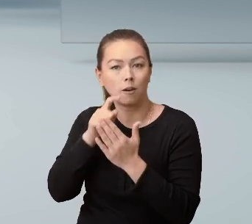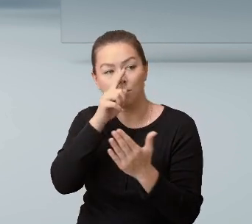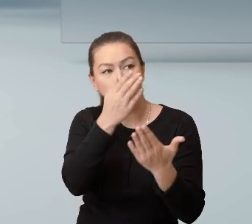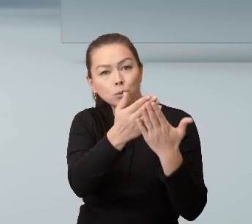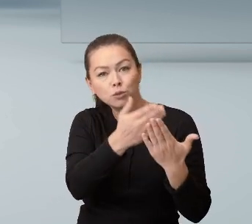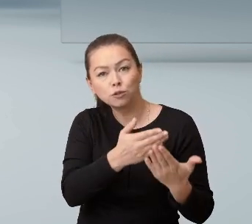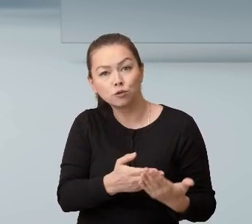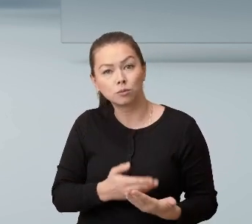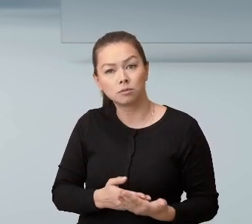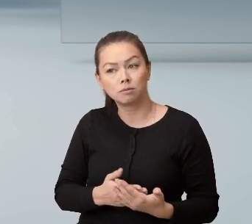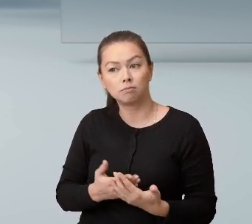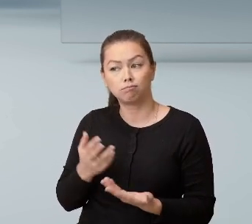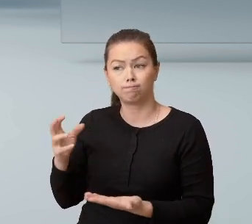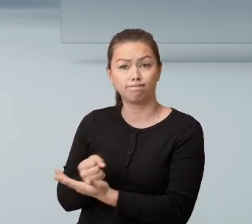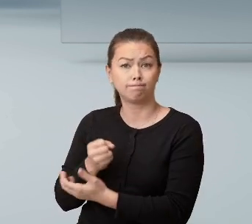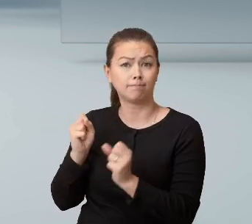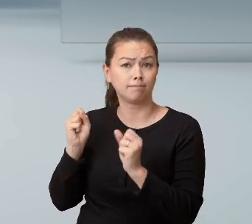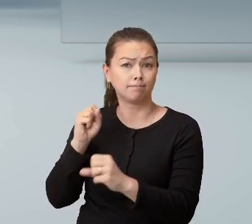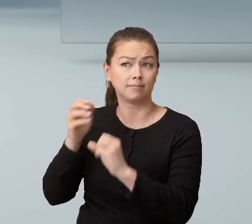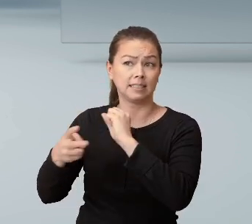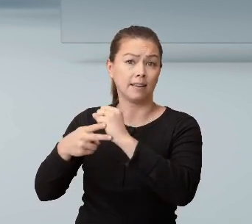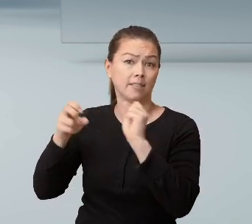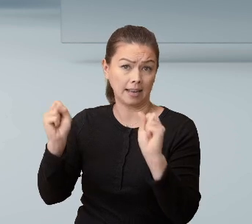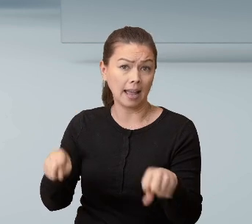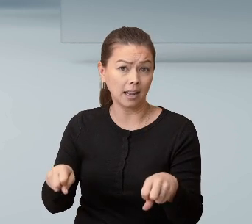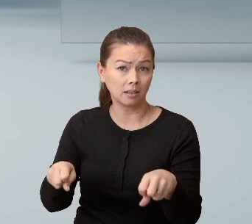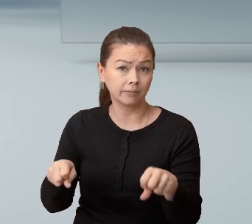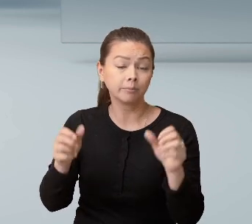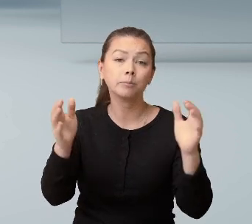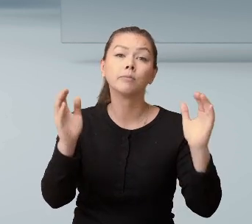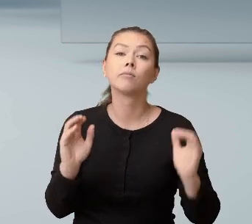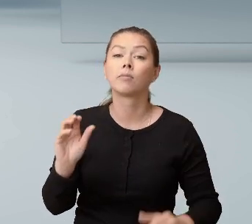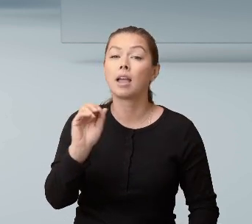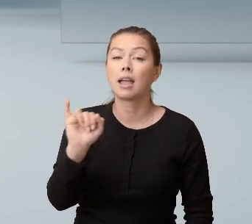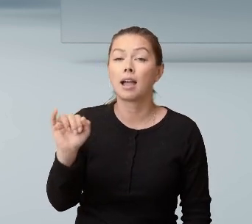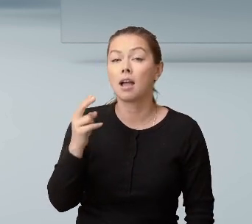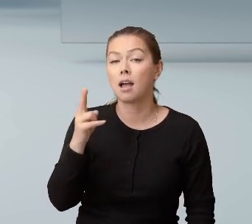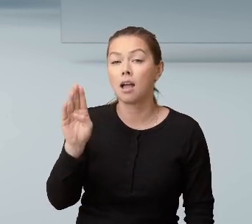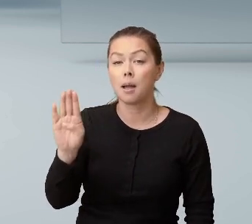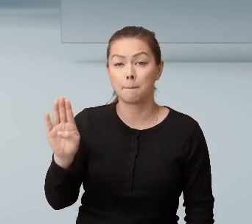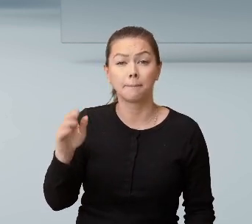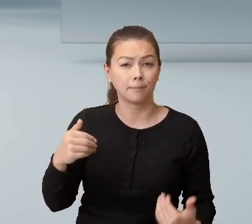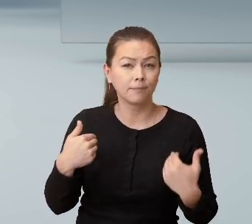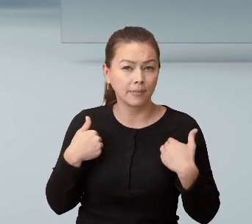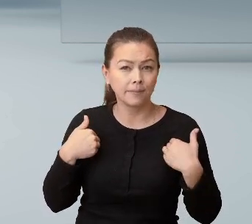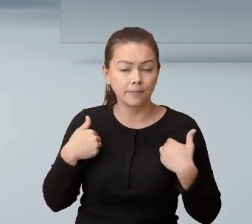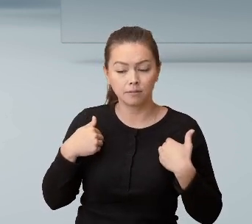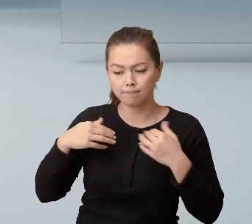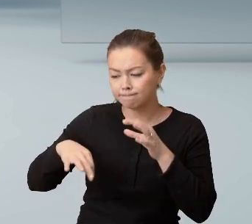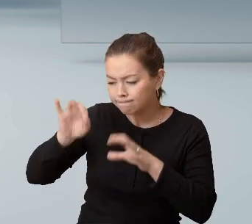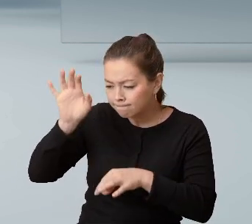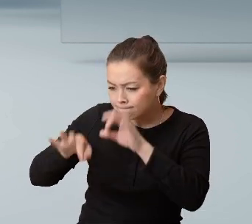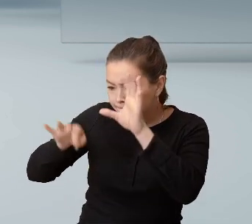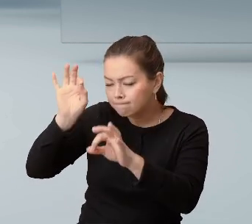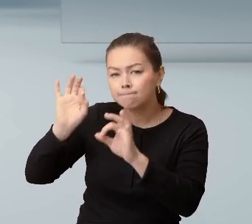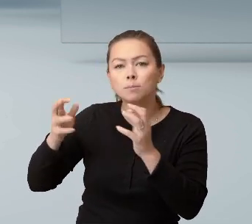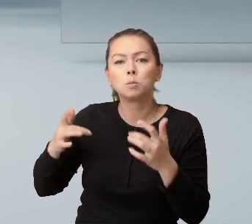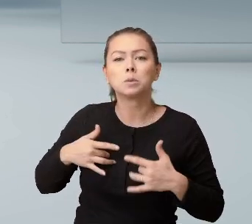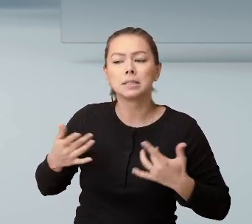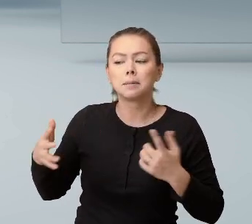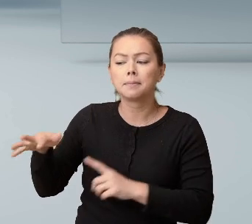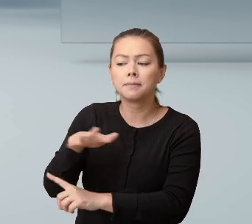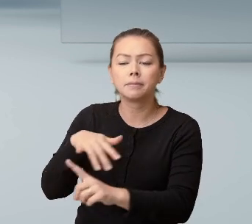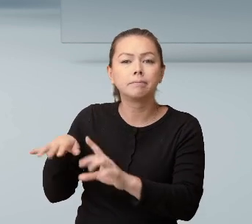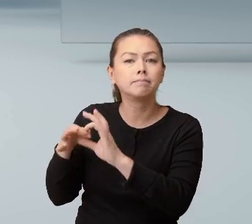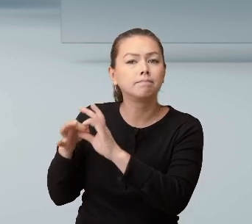you can actually use that tool. And then finally, there's an AI hub that provides insights into what's going on in the